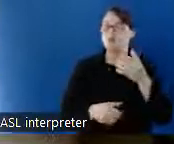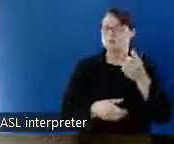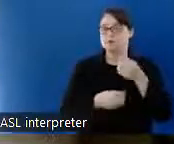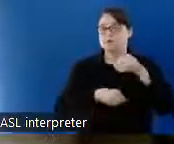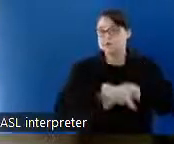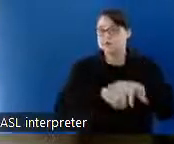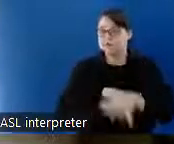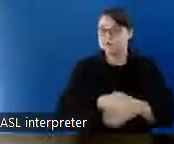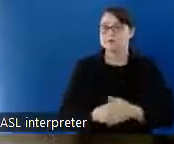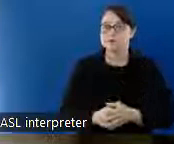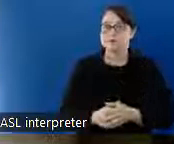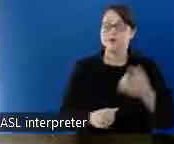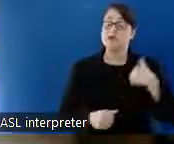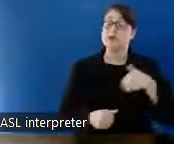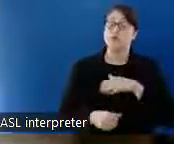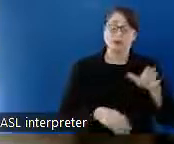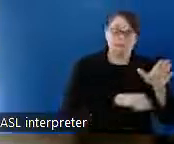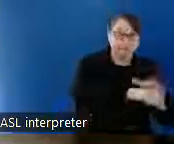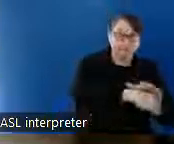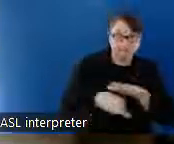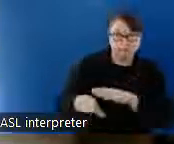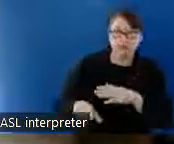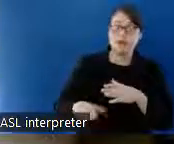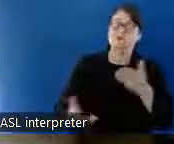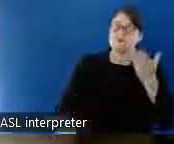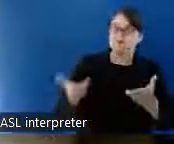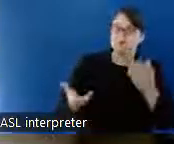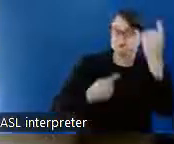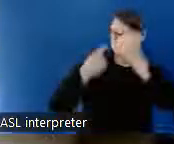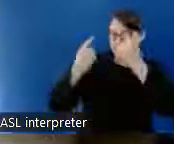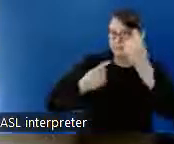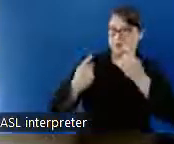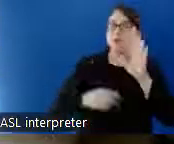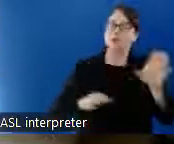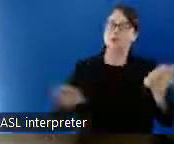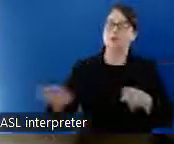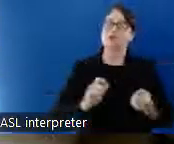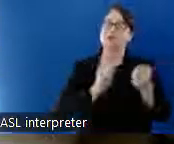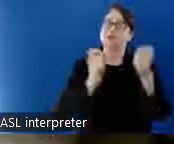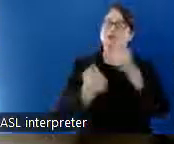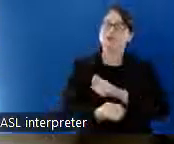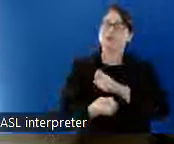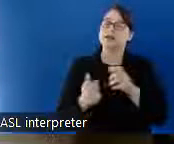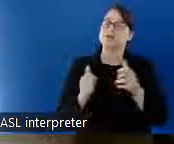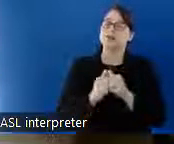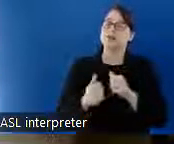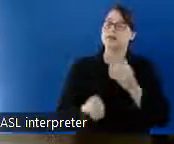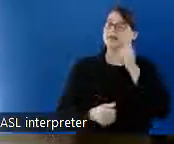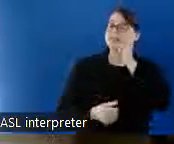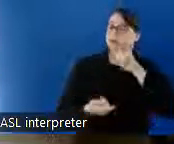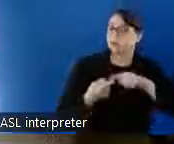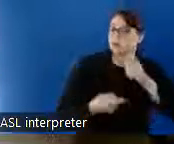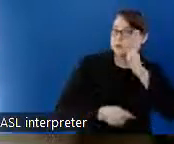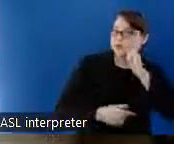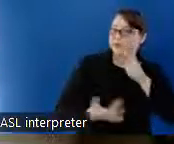acquire monkeypox to consider modifying their behaviors in which skin-to-skin contact or extensive respiratory secretions, such as saliva